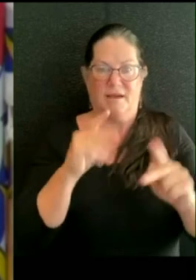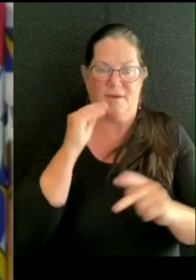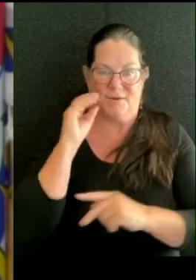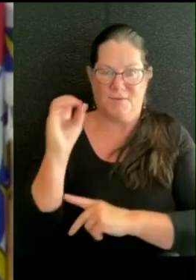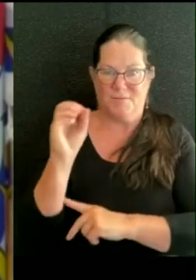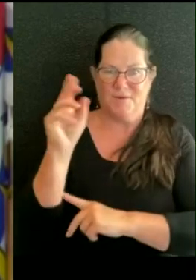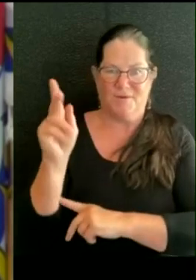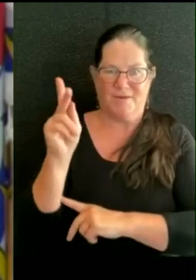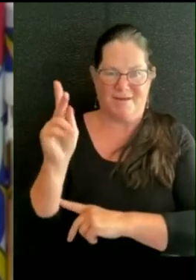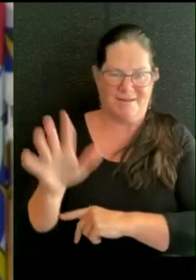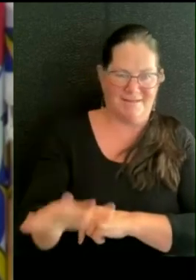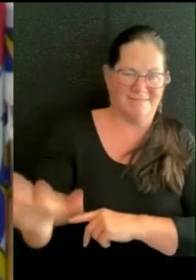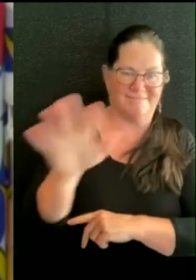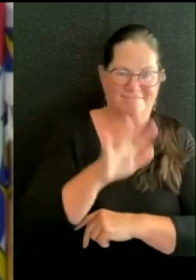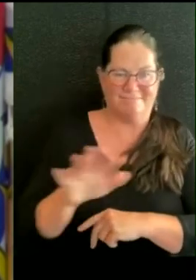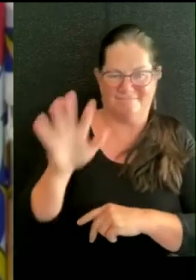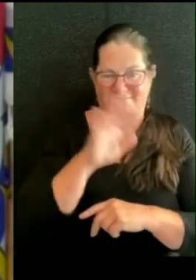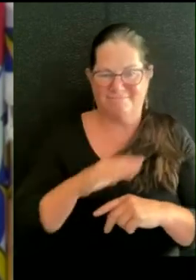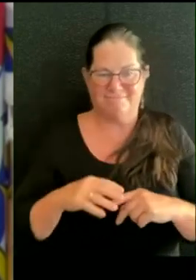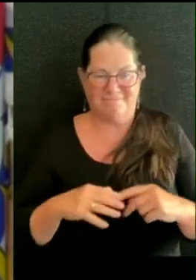teams into the incident.